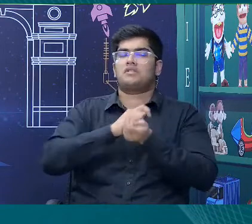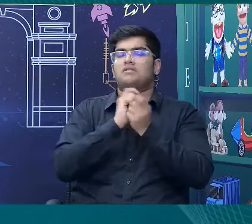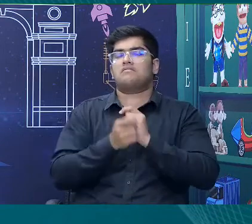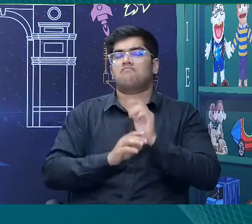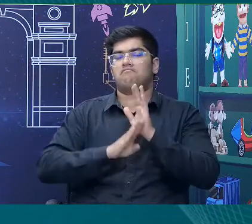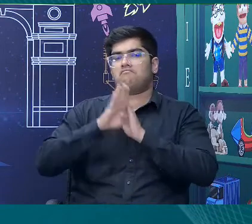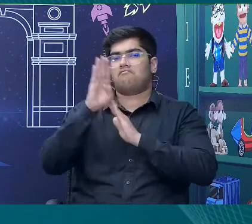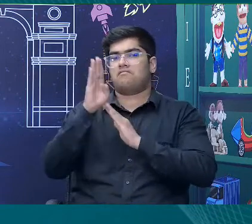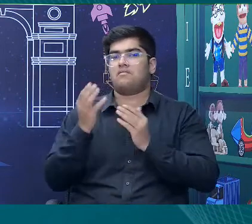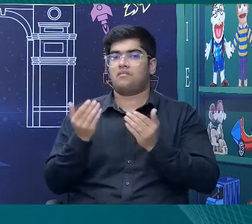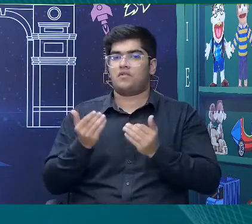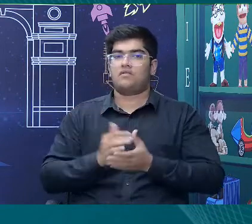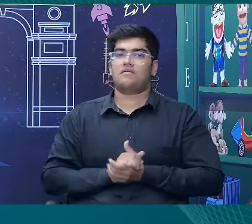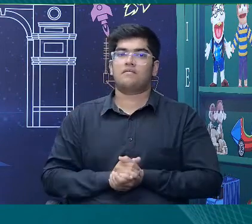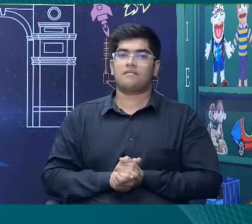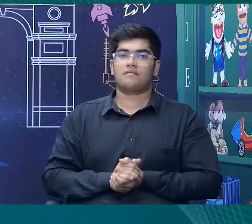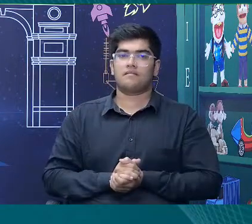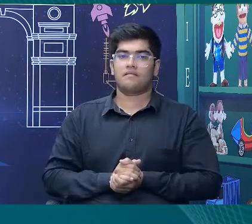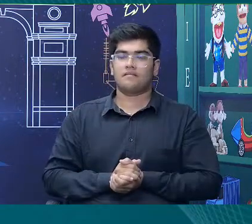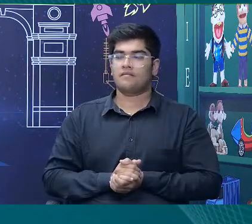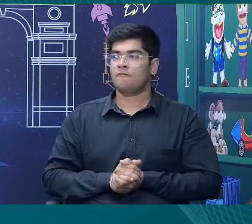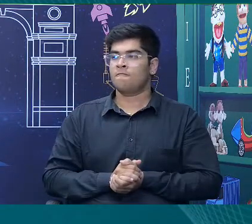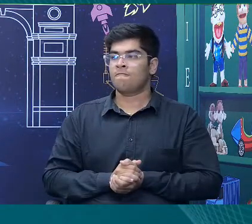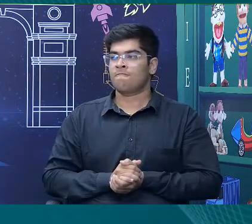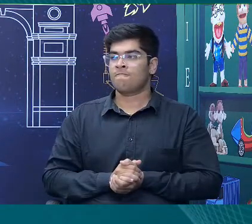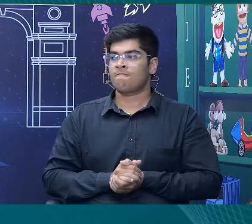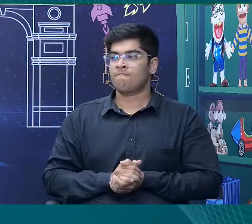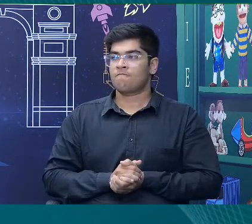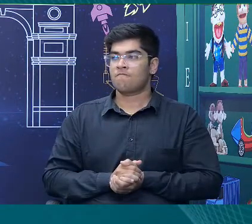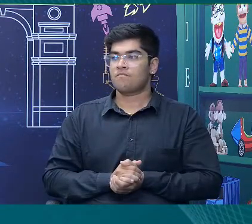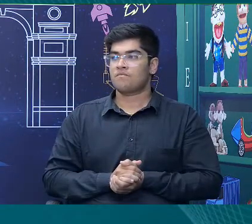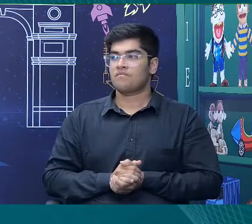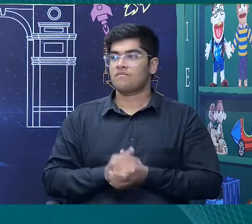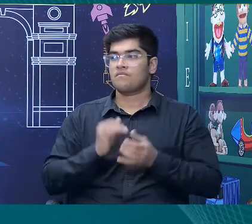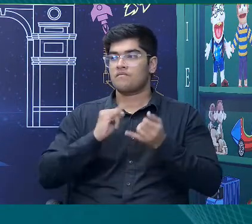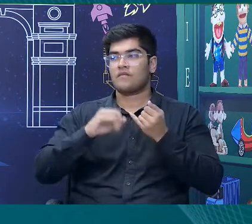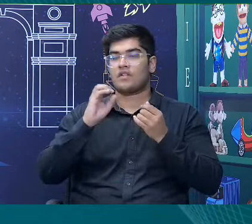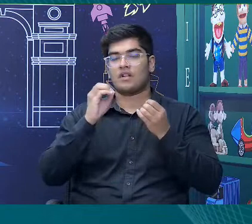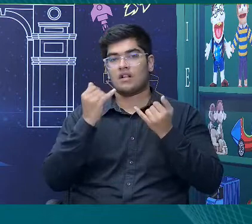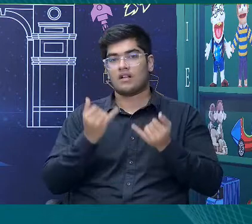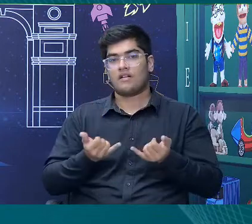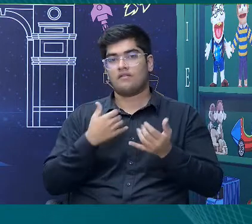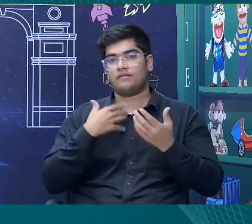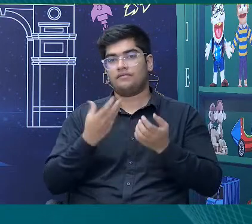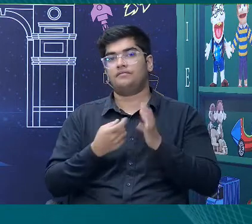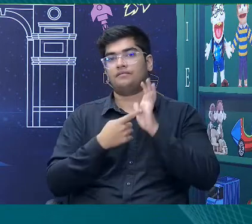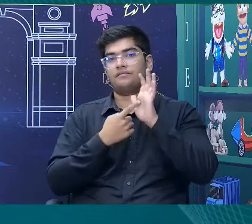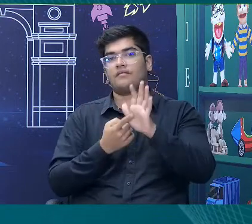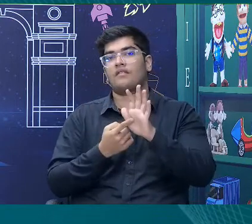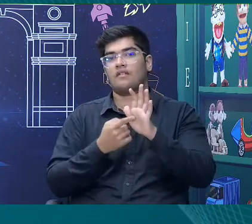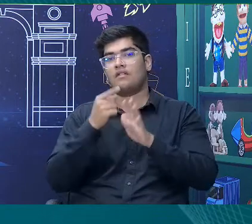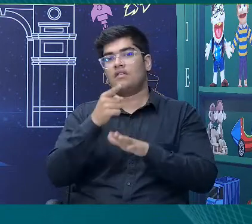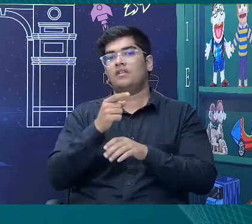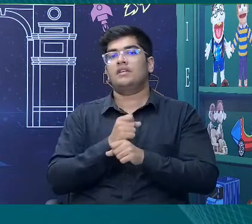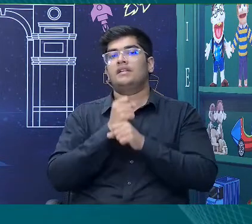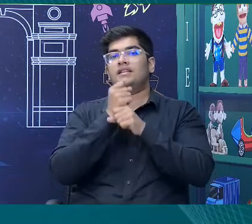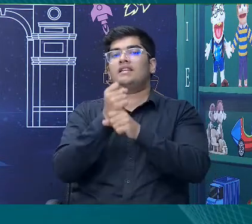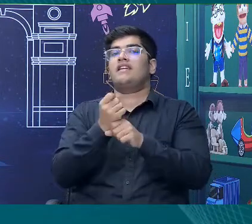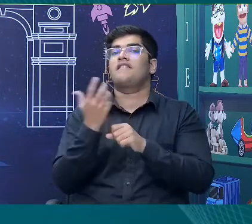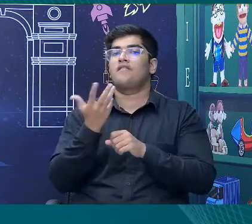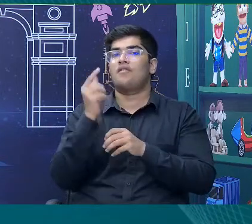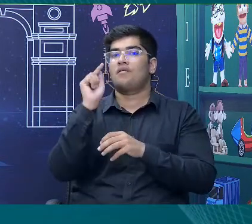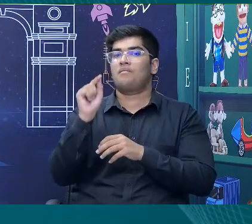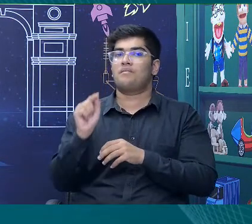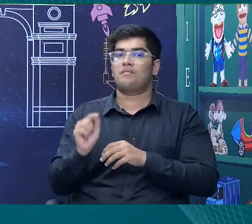to move. Right. Yeah. So now this is on the screen. Now you see